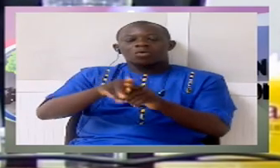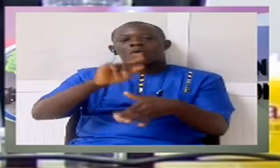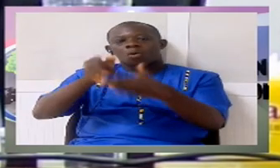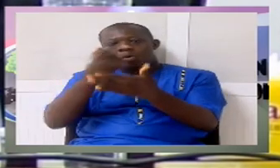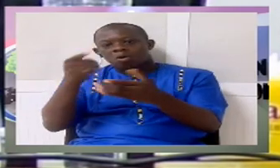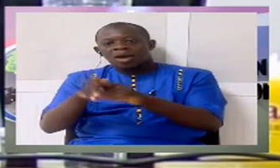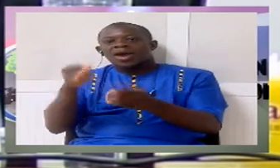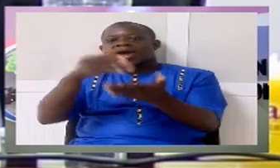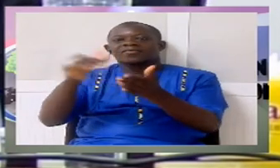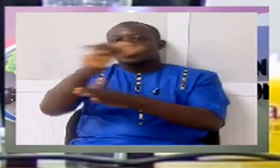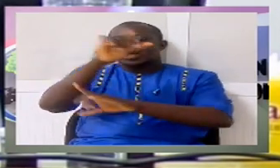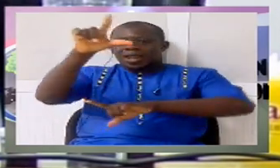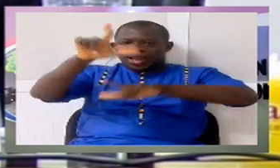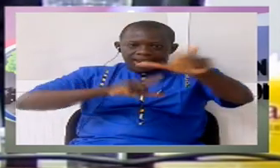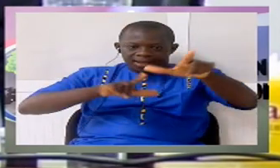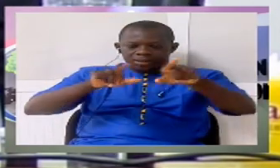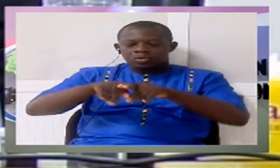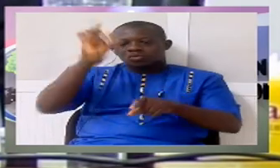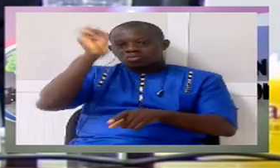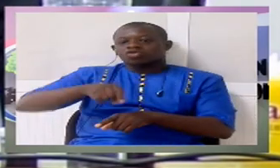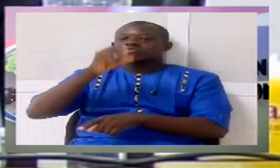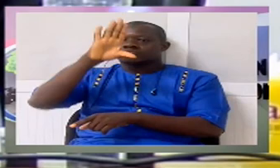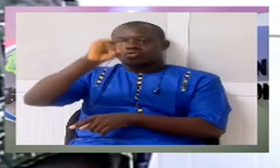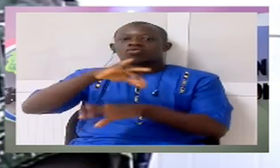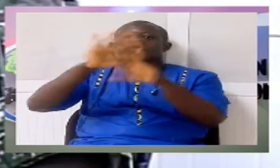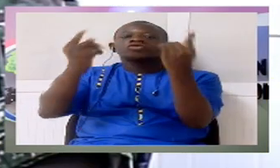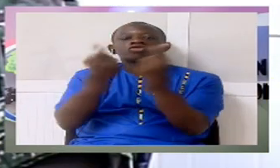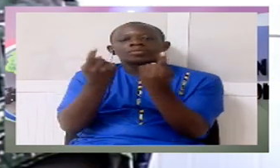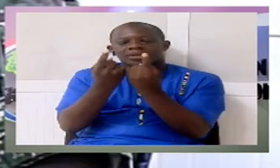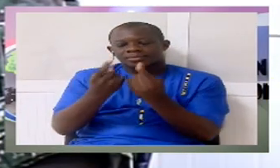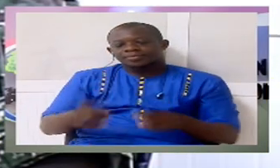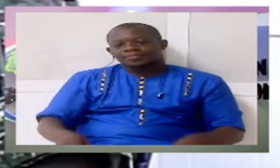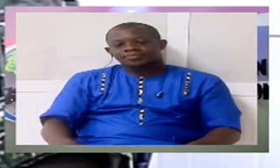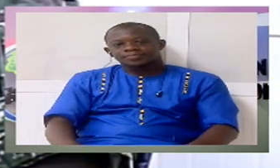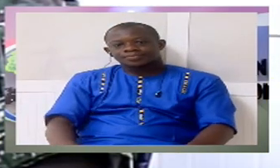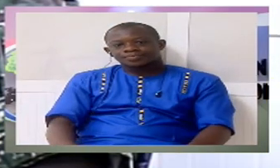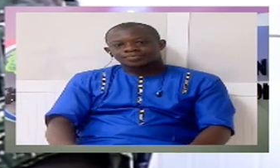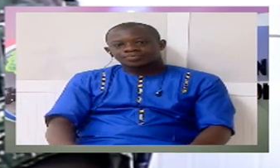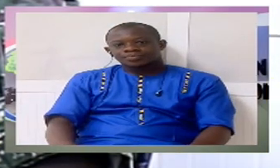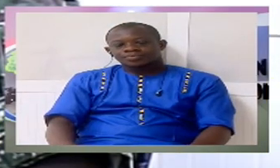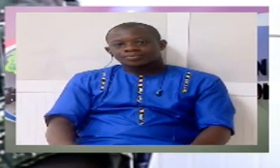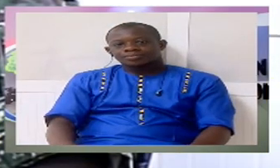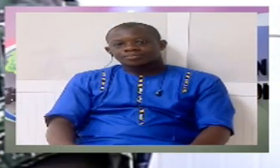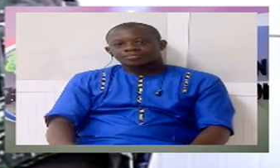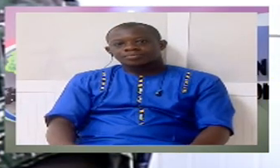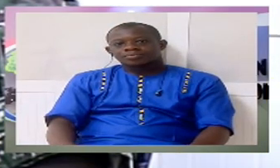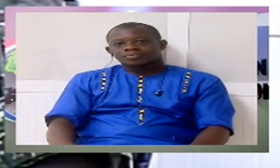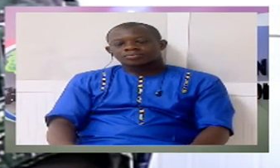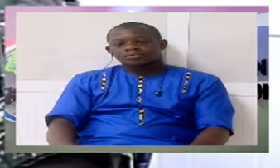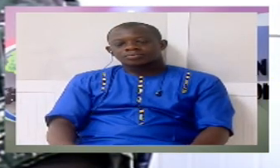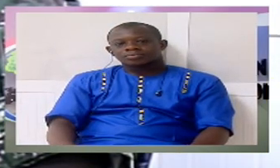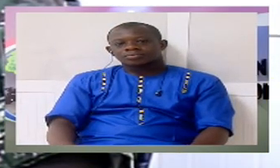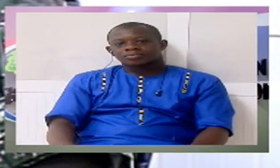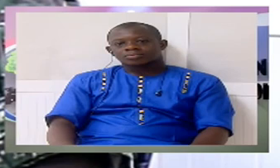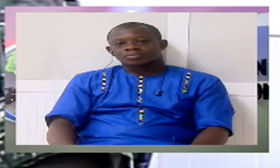to the next layer, you had to do something. Isn't that ni nga mu na def pour téré ko pour mu egga ci benen fanna bi